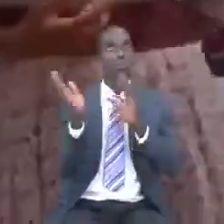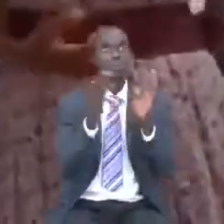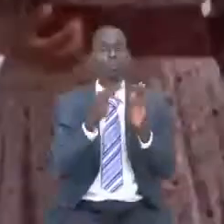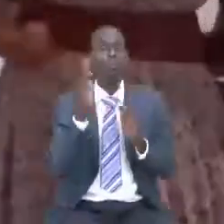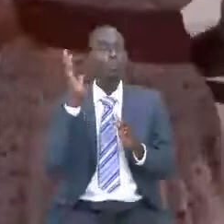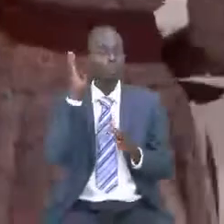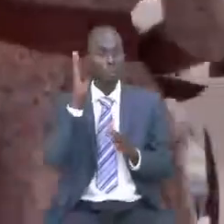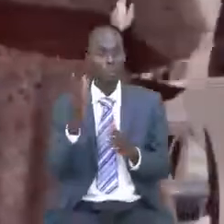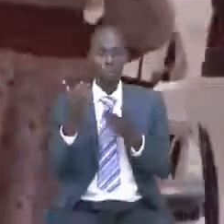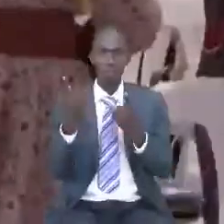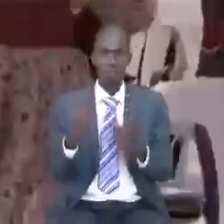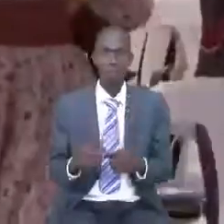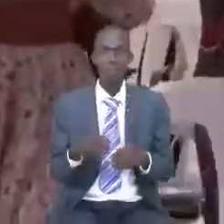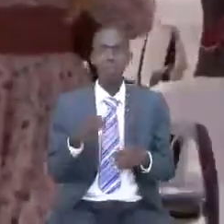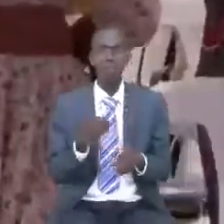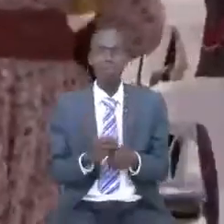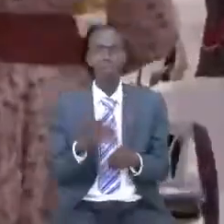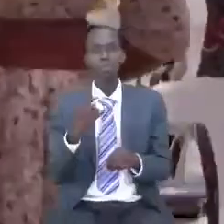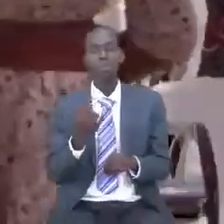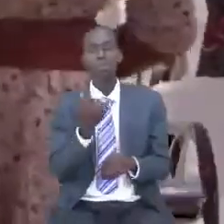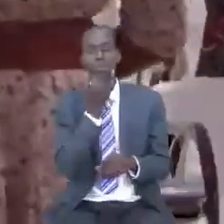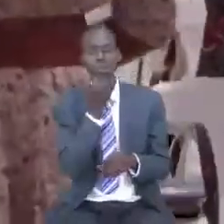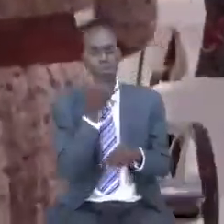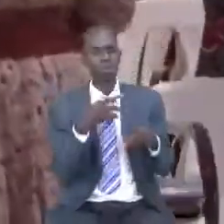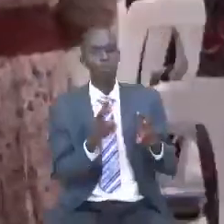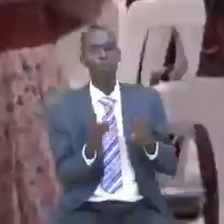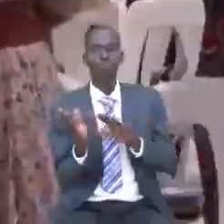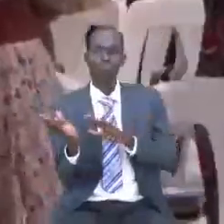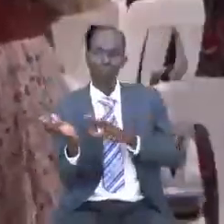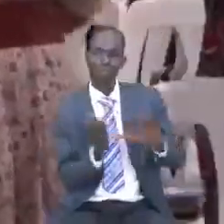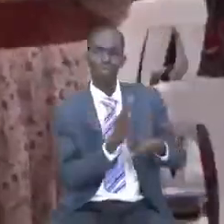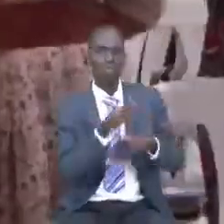wrong direction. Leave that alone.